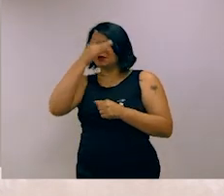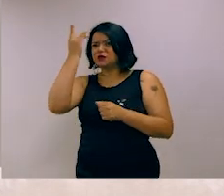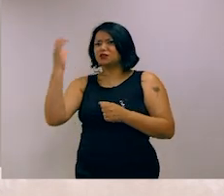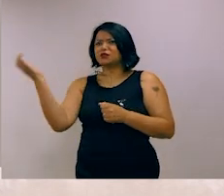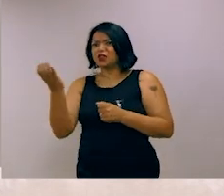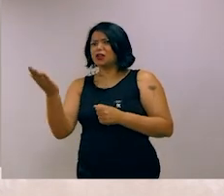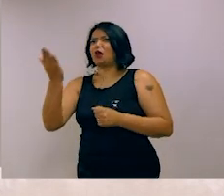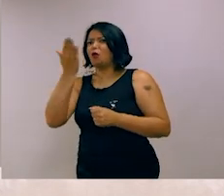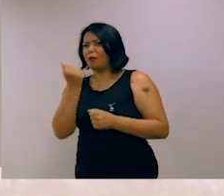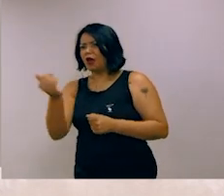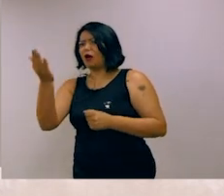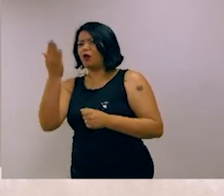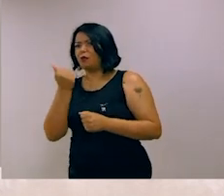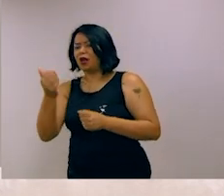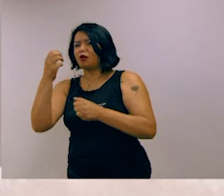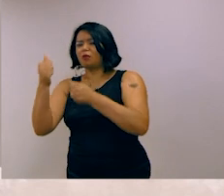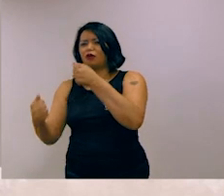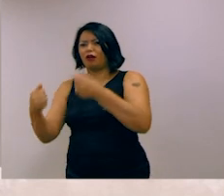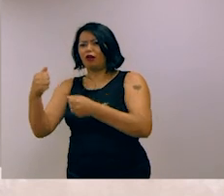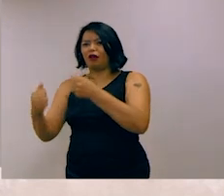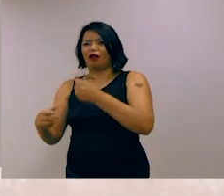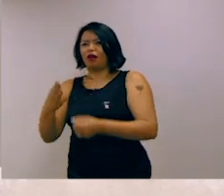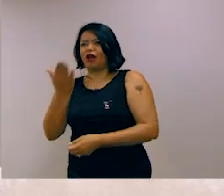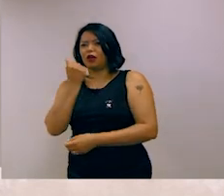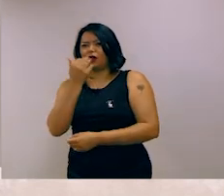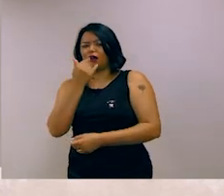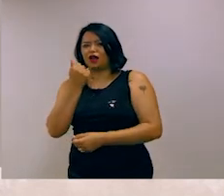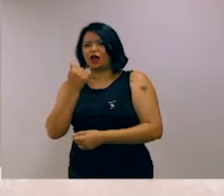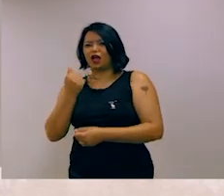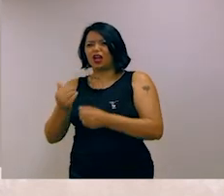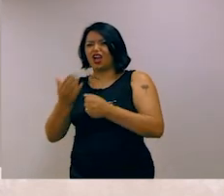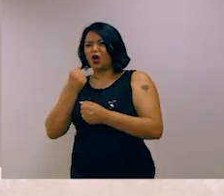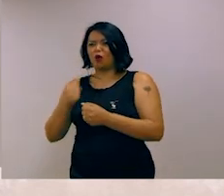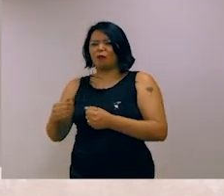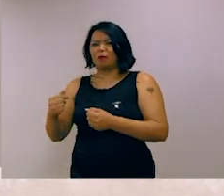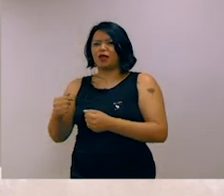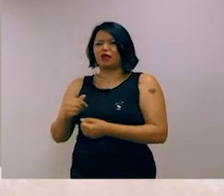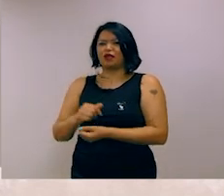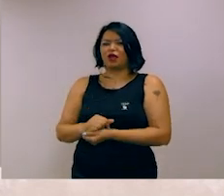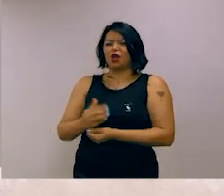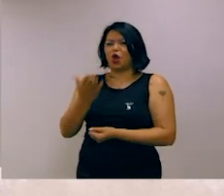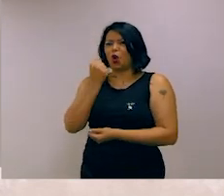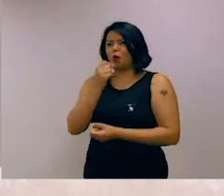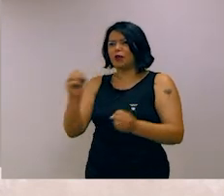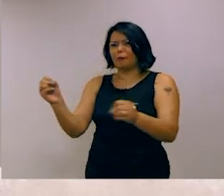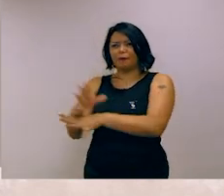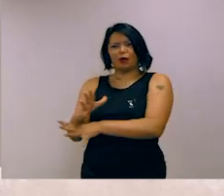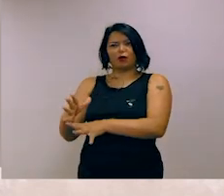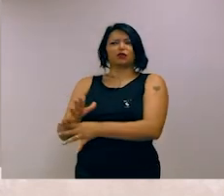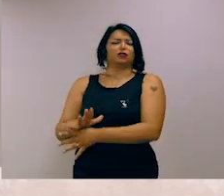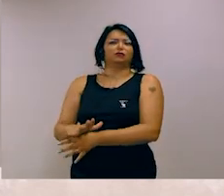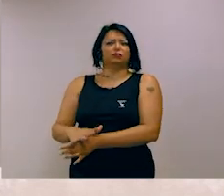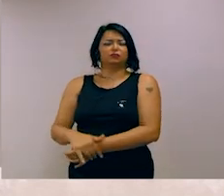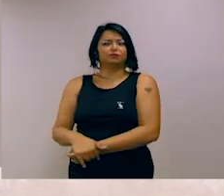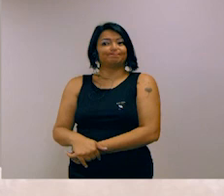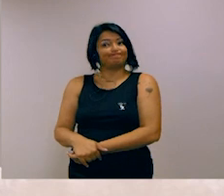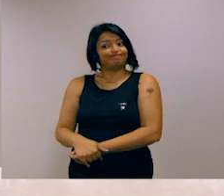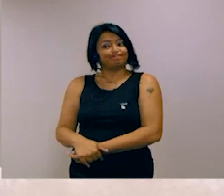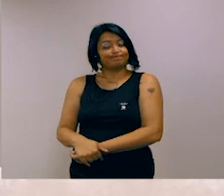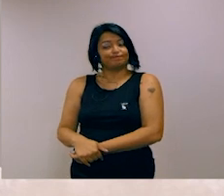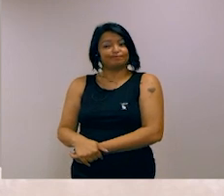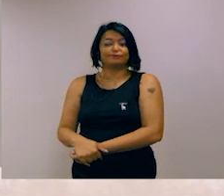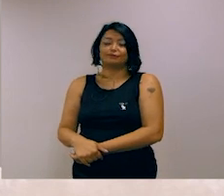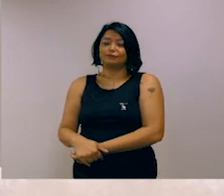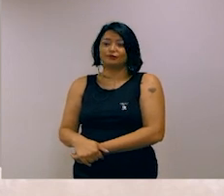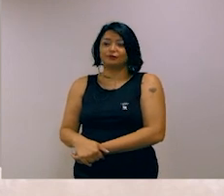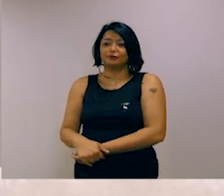that a third variable could cause them both and thus create this correlation that we found. For example, we can